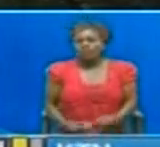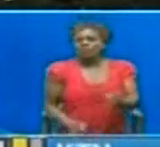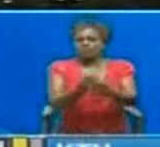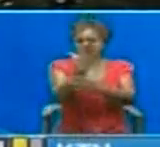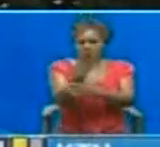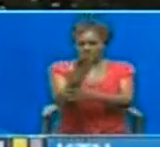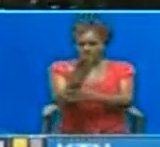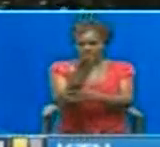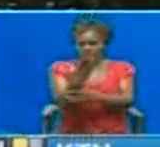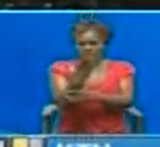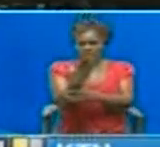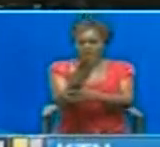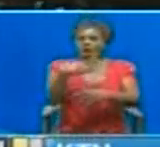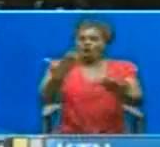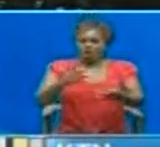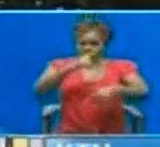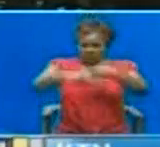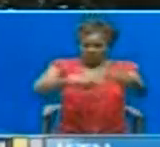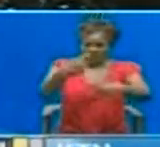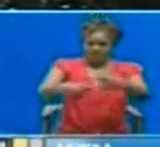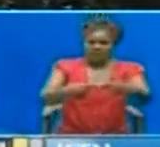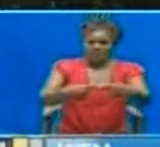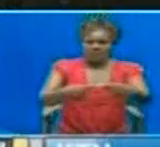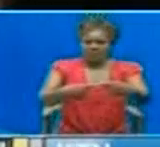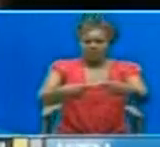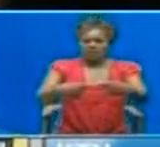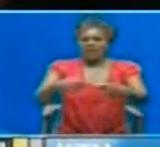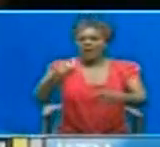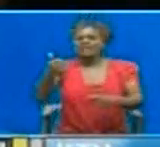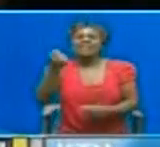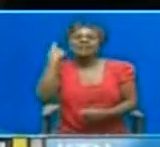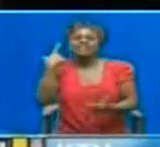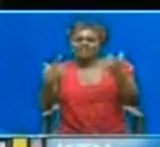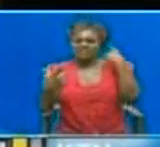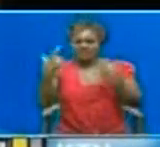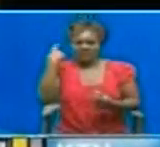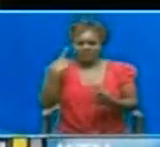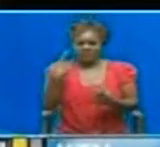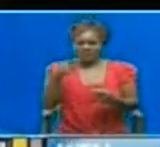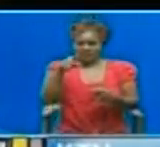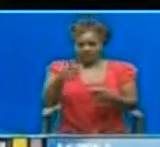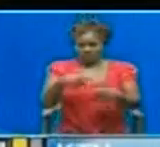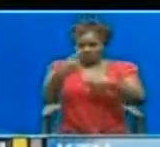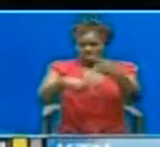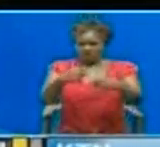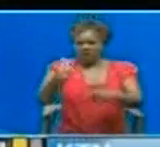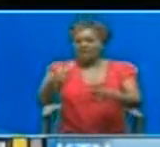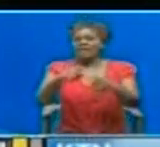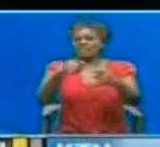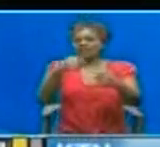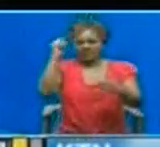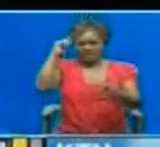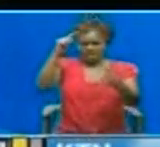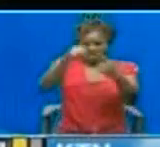producing or processing orthodox teas. The move to process orthodox tea is aimed